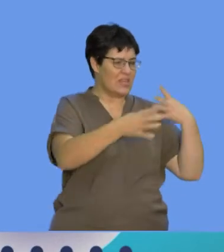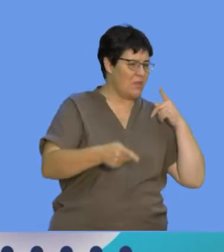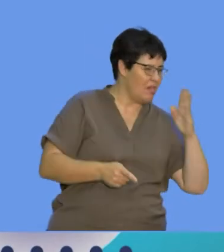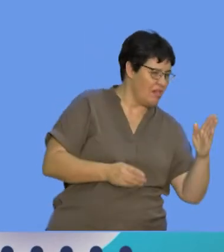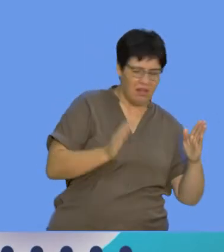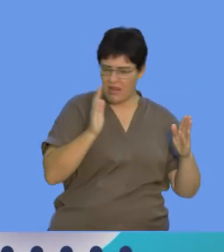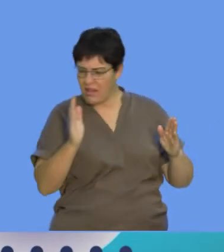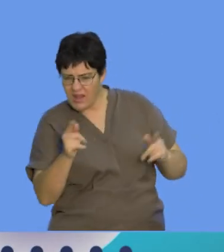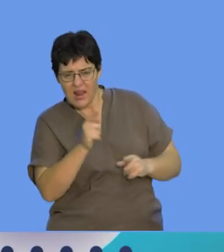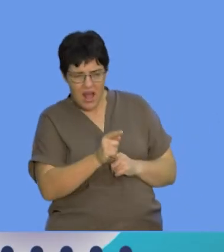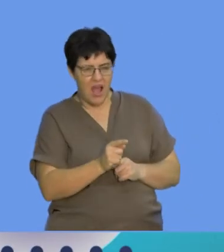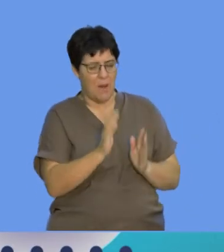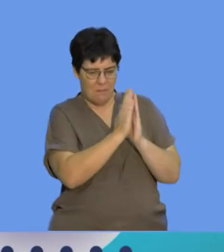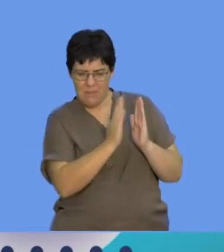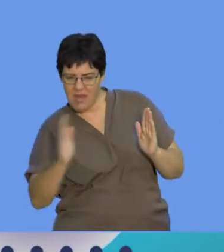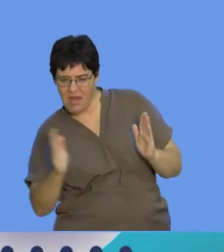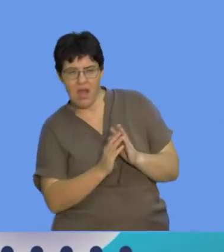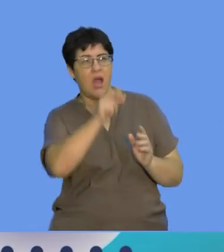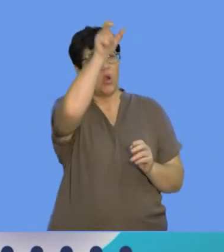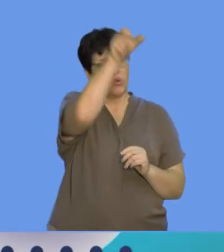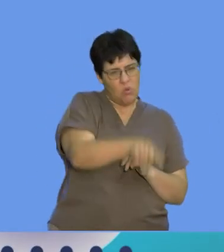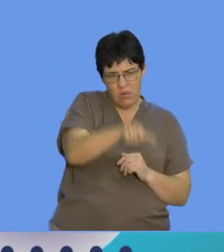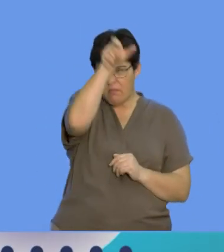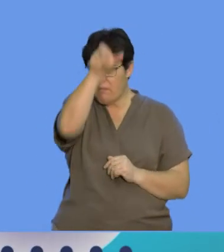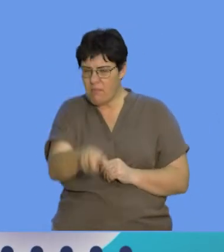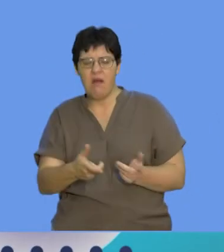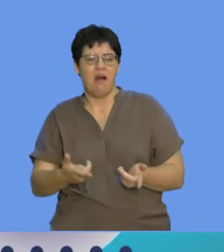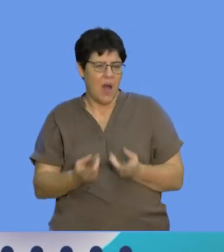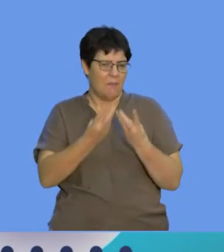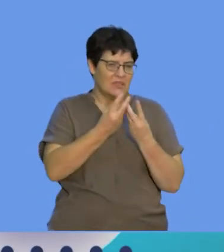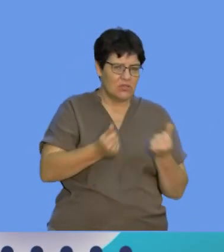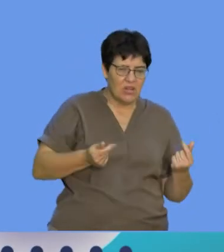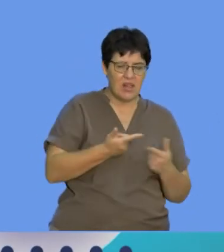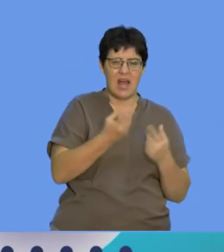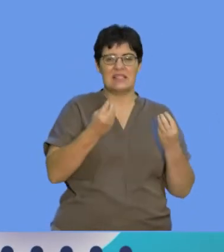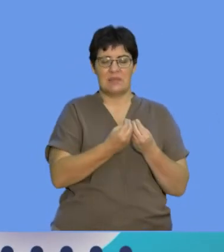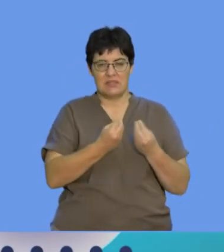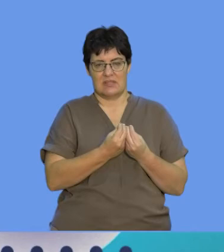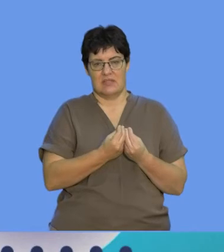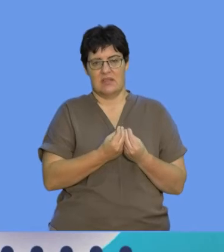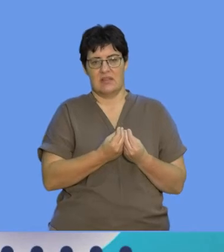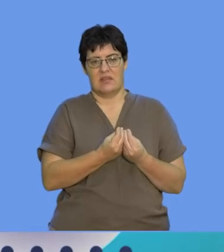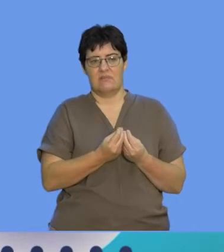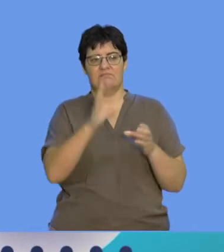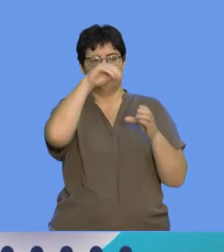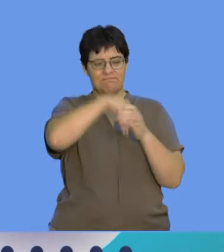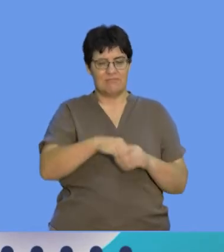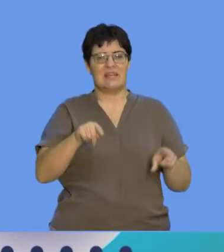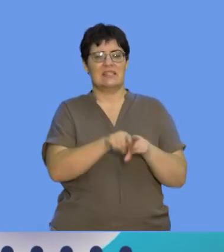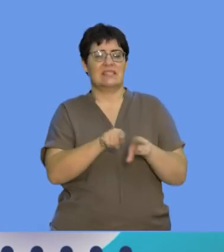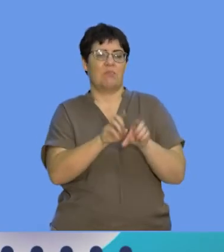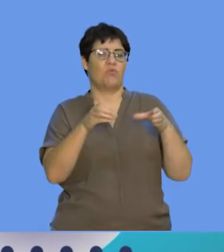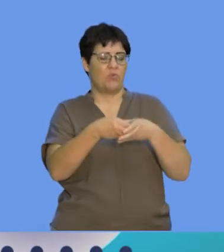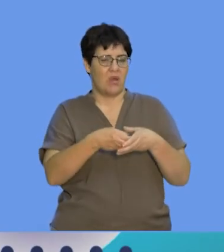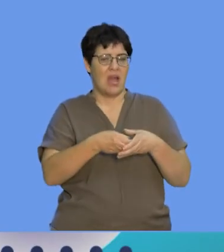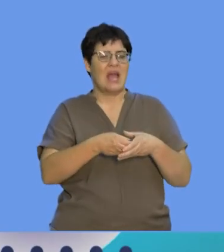the trends, at the periodicity, we understood that materials or substances that fall within the same group, they've got